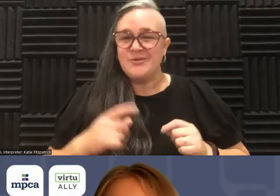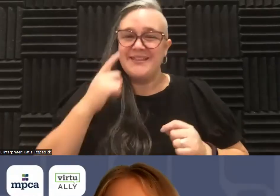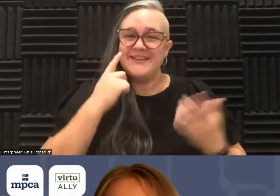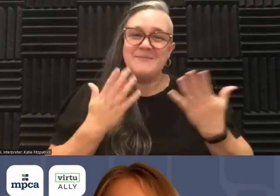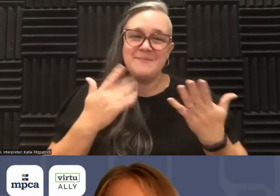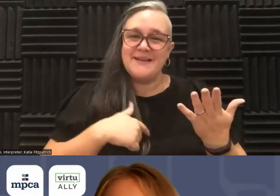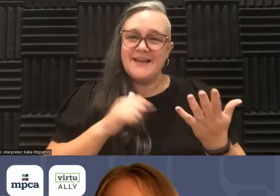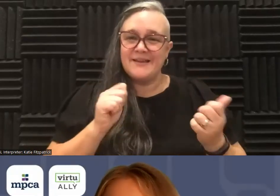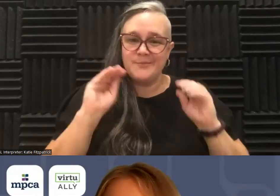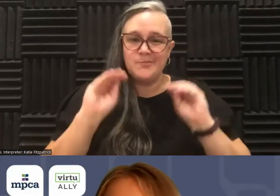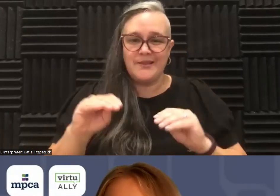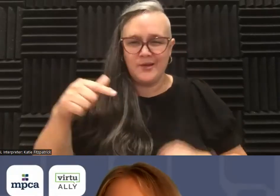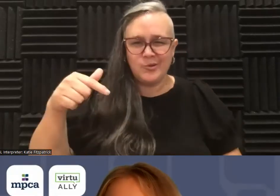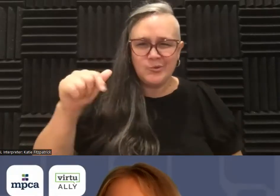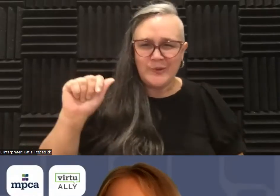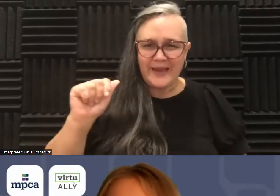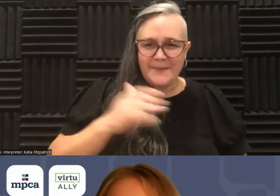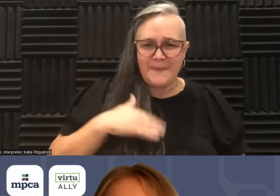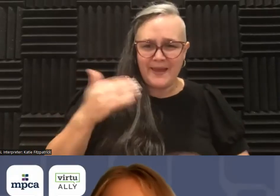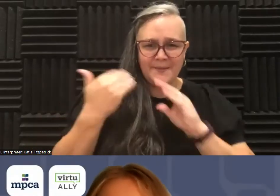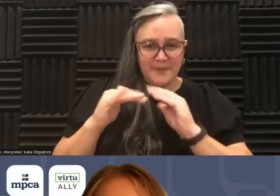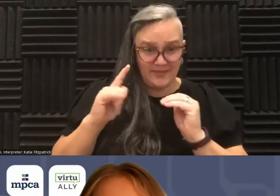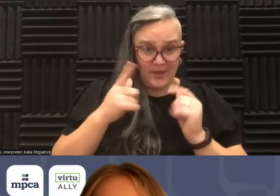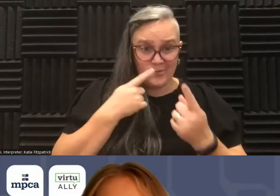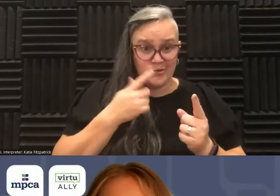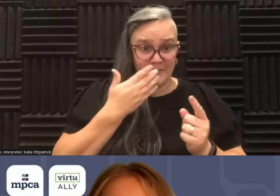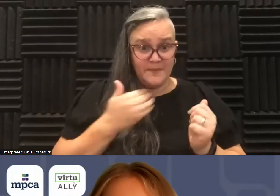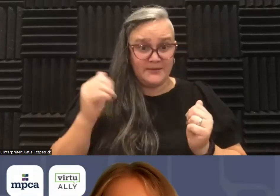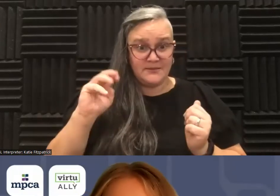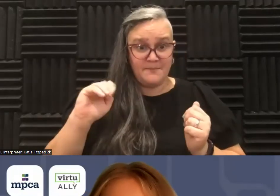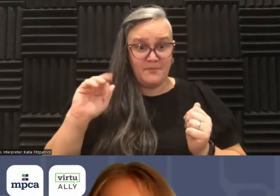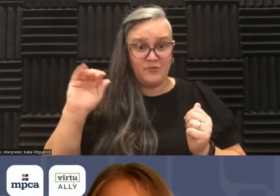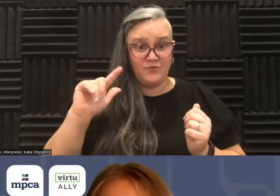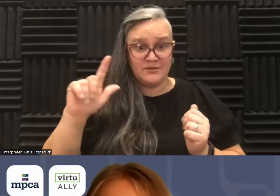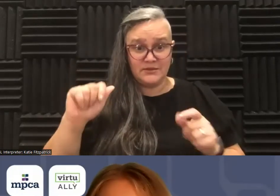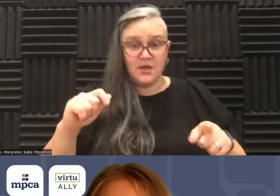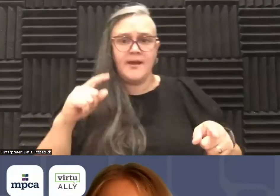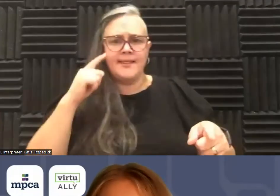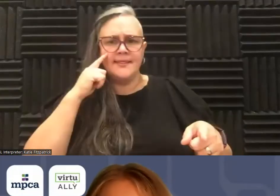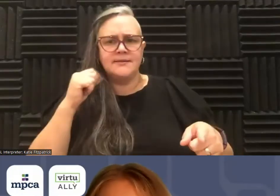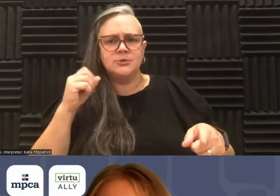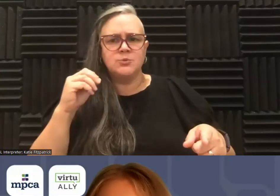to put that in the Q&A, my email. Would that work best, Marissa? I think so.